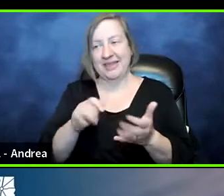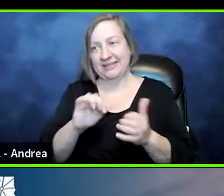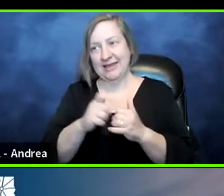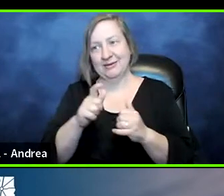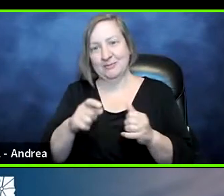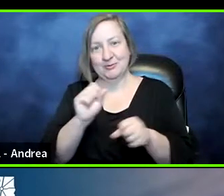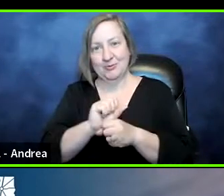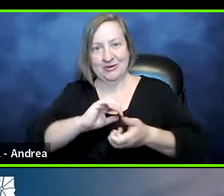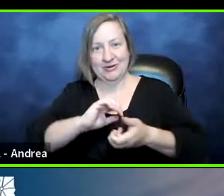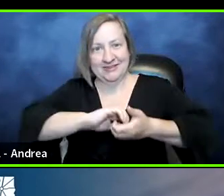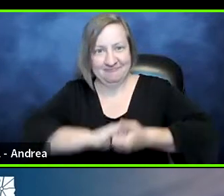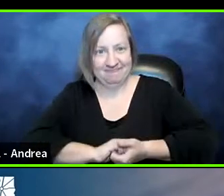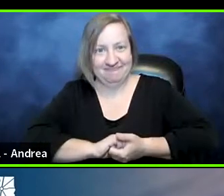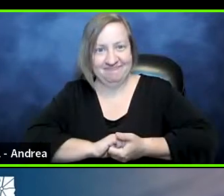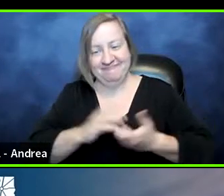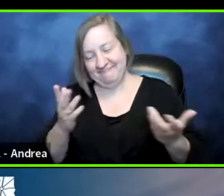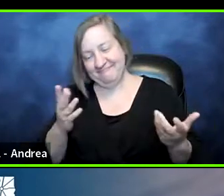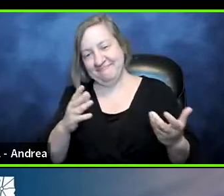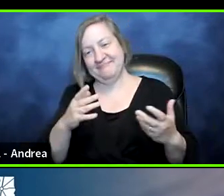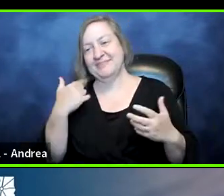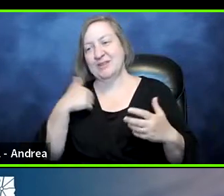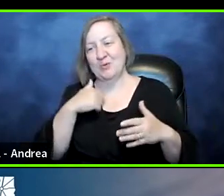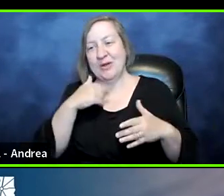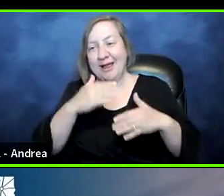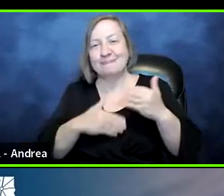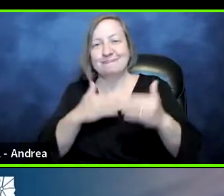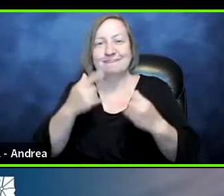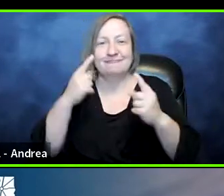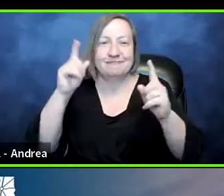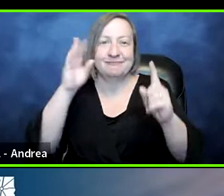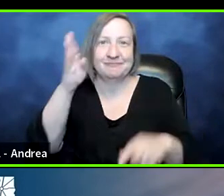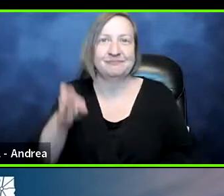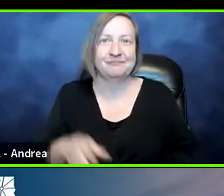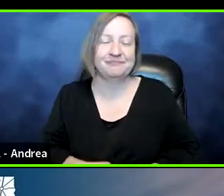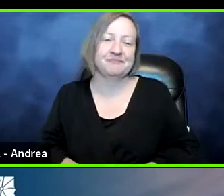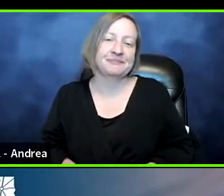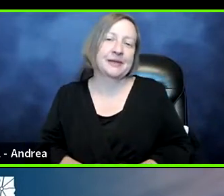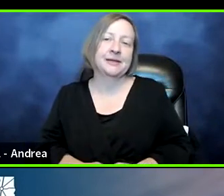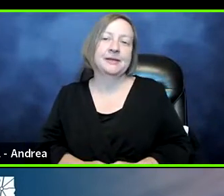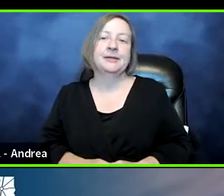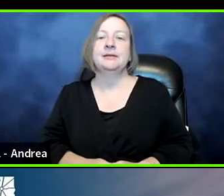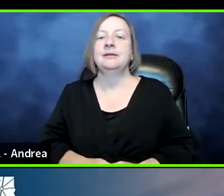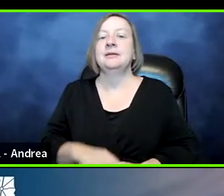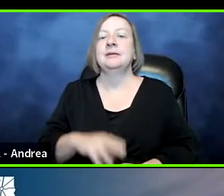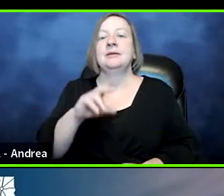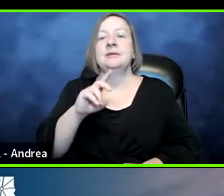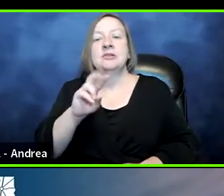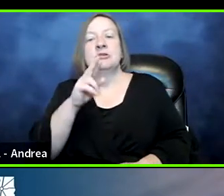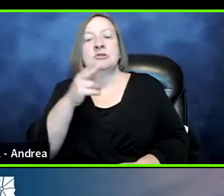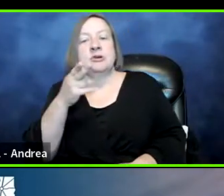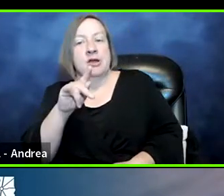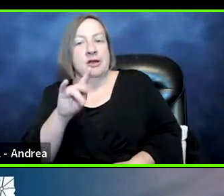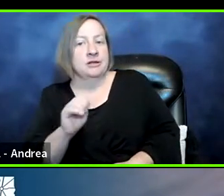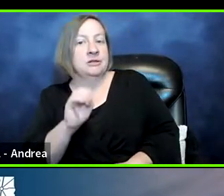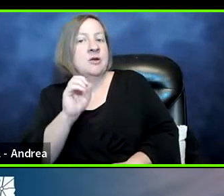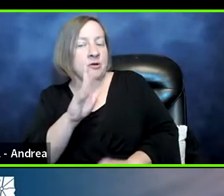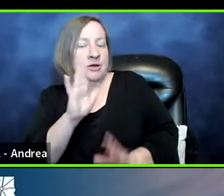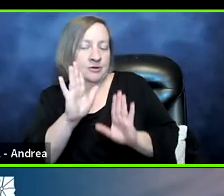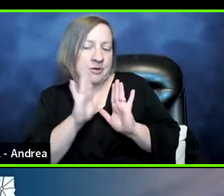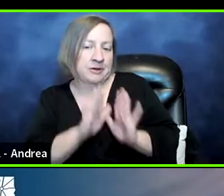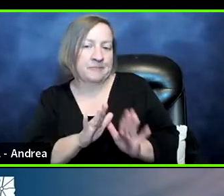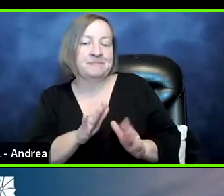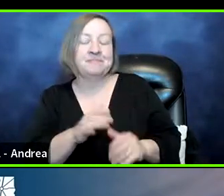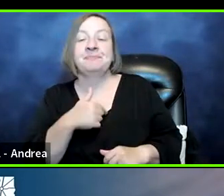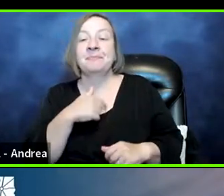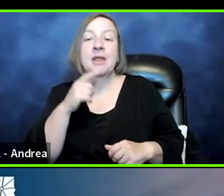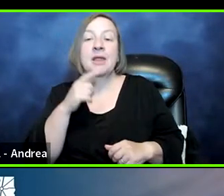So yeah, we're getting there. Okay, great. And so I also recognize that we